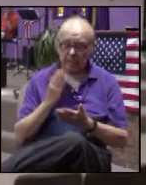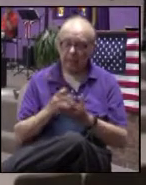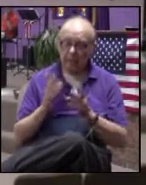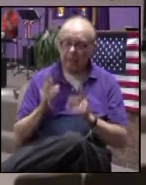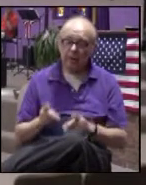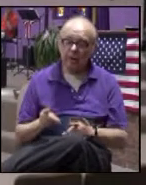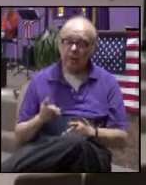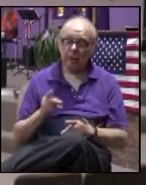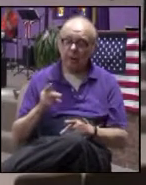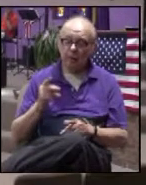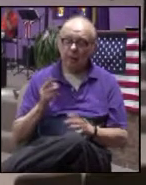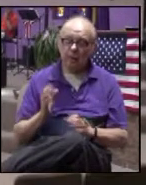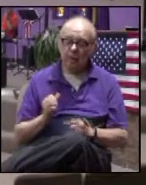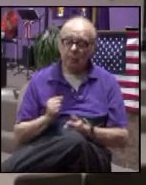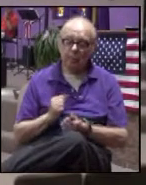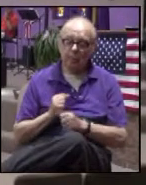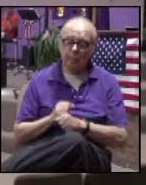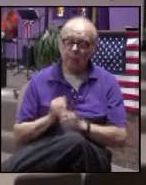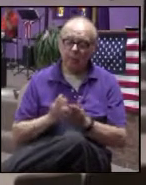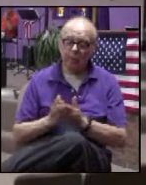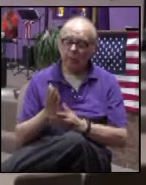it.